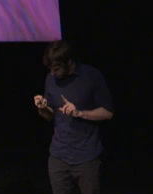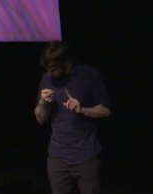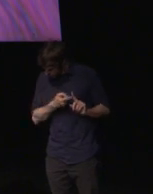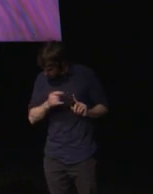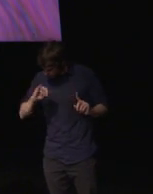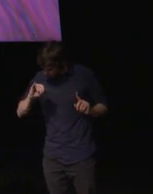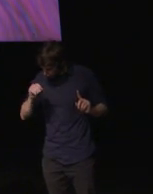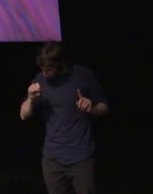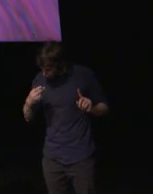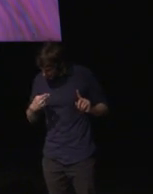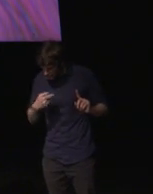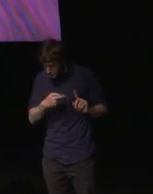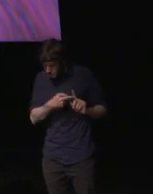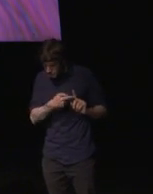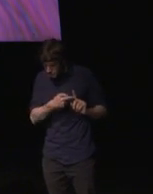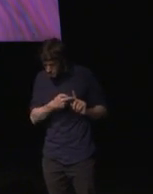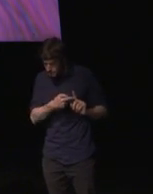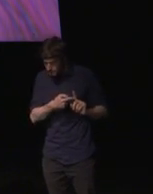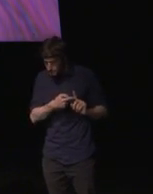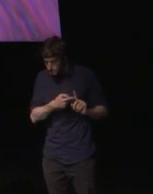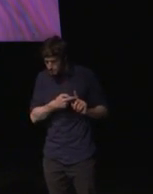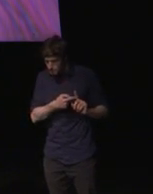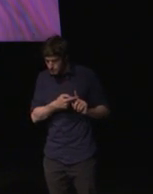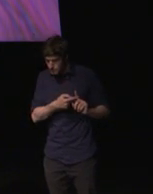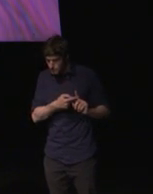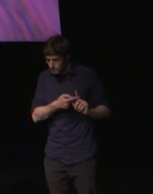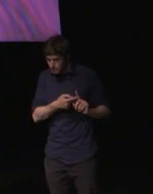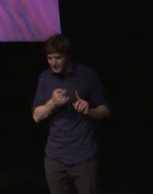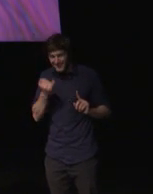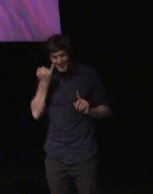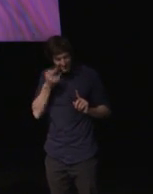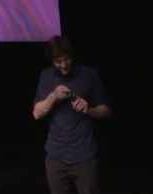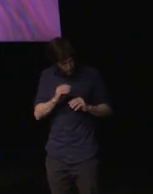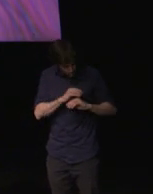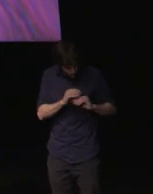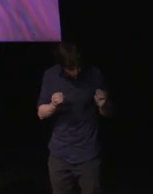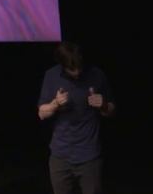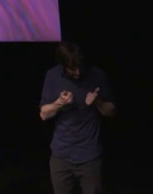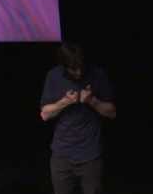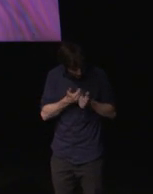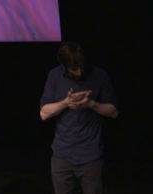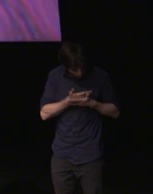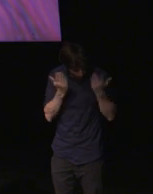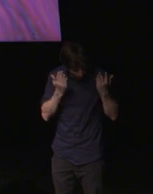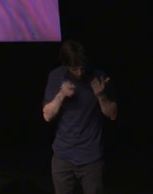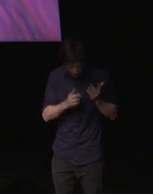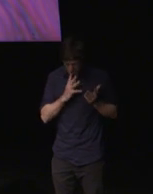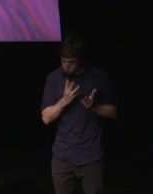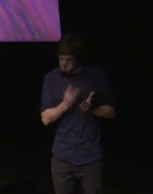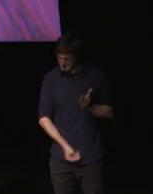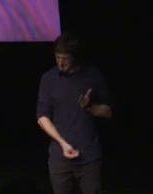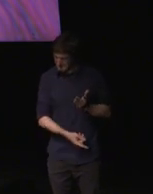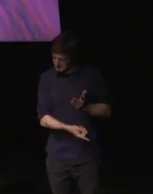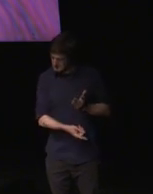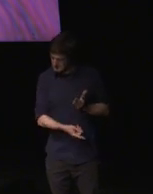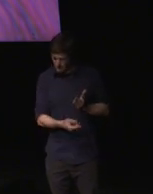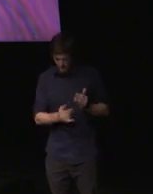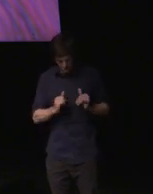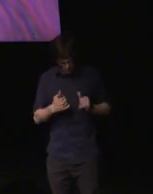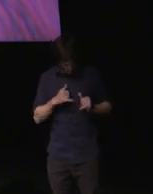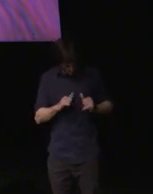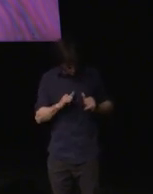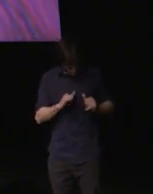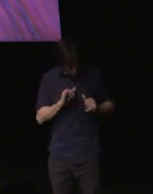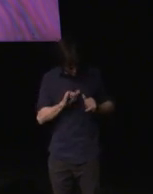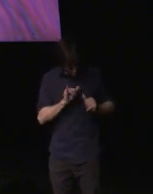be missing out on if he couldn't game, it fundamentally changed how we looked at controllers.